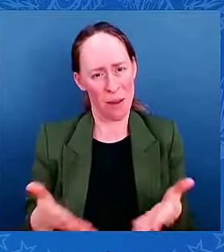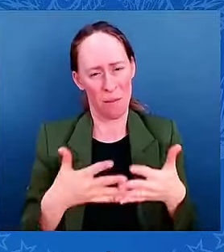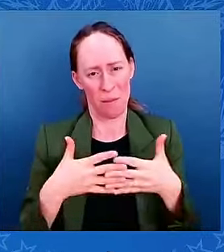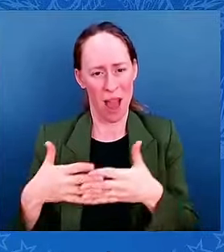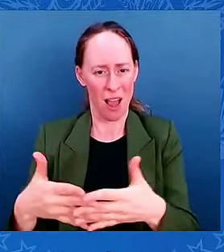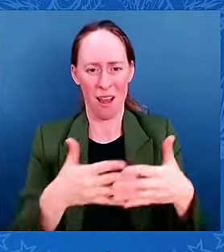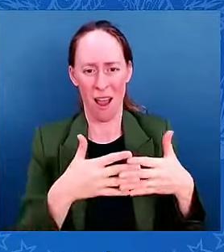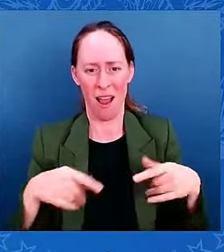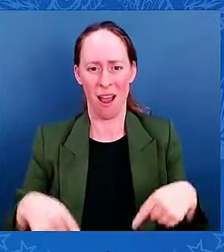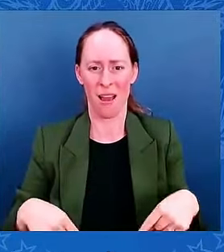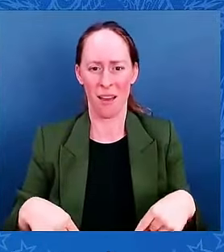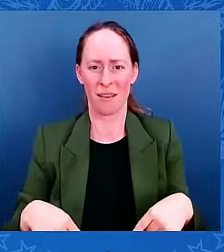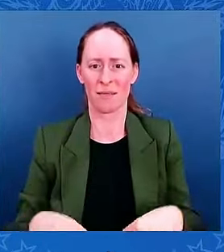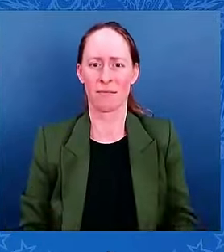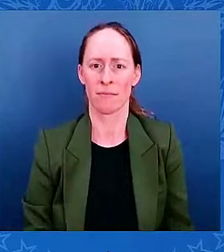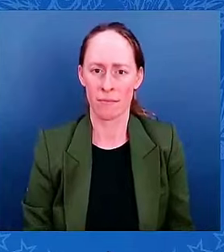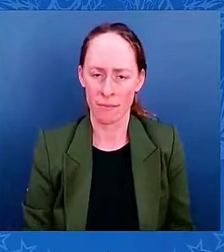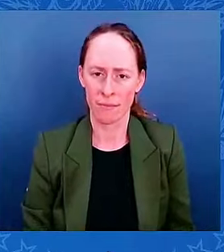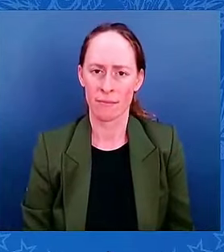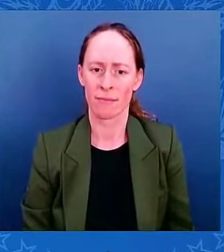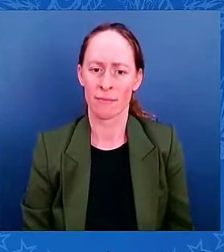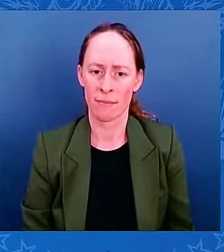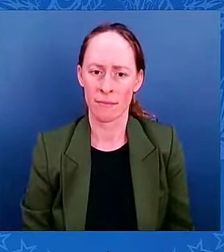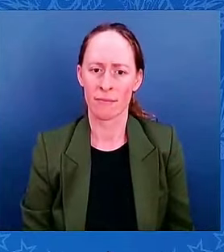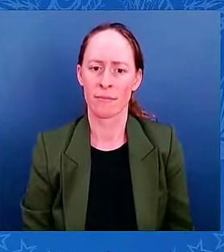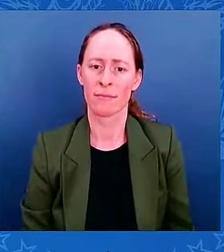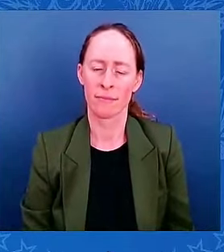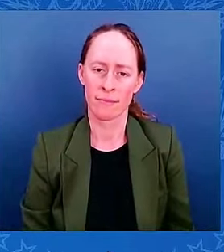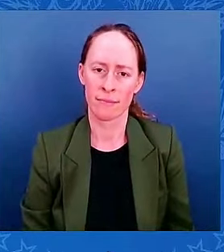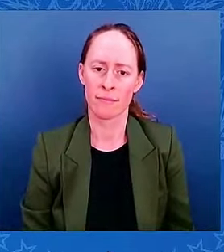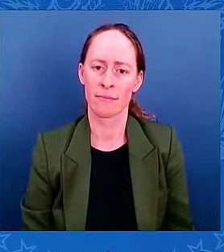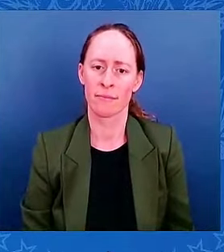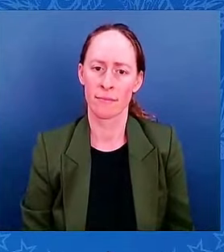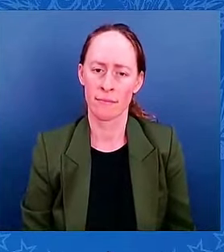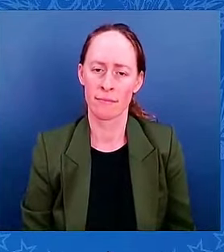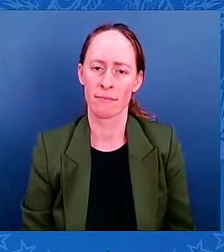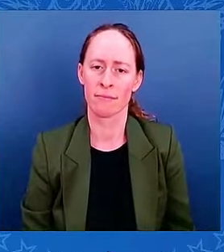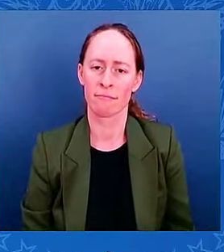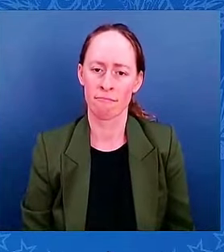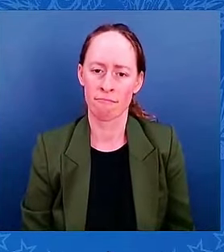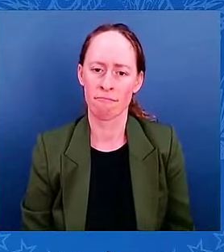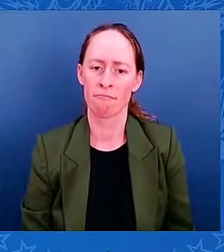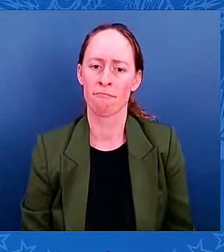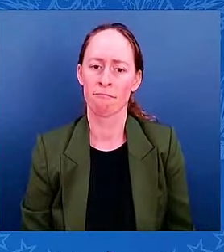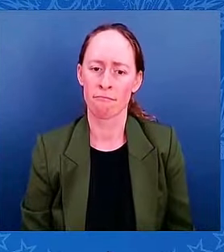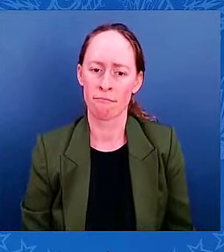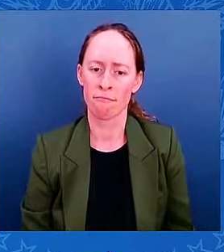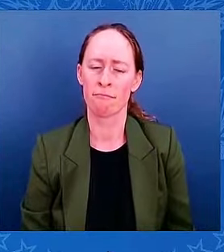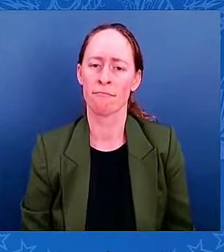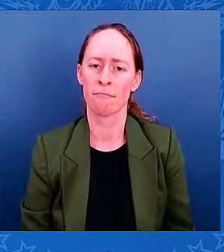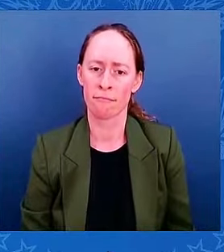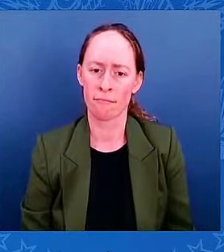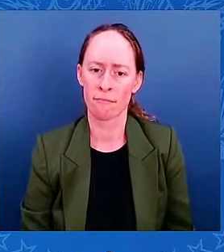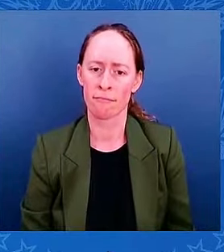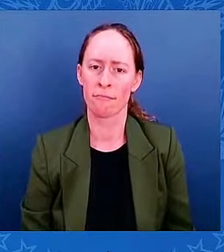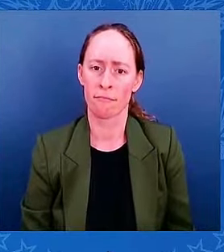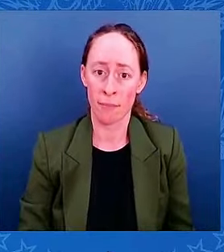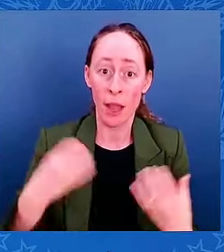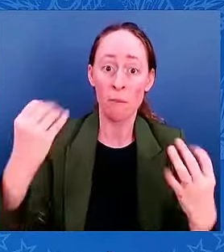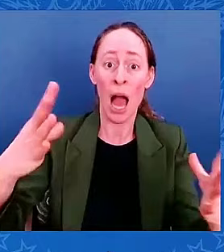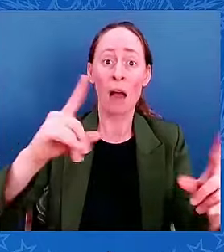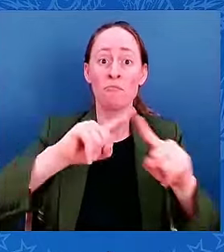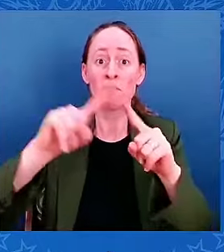In fact, I'm requiring many of these kinds of projects to pay Davis-Bacon prevailing wage,